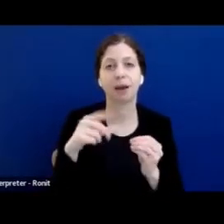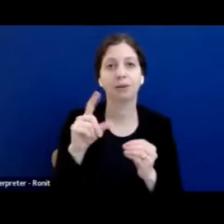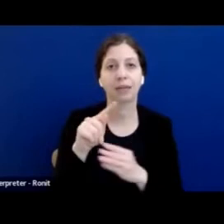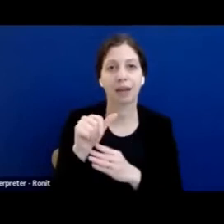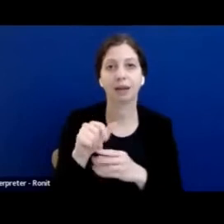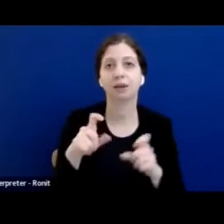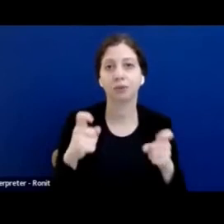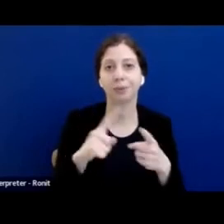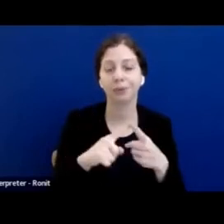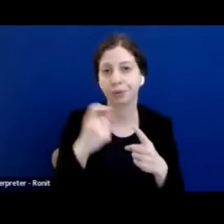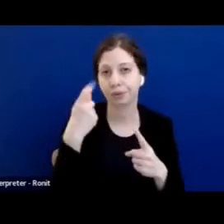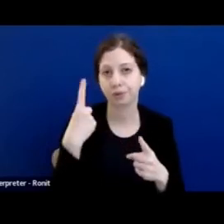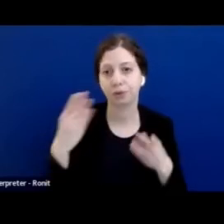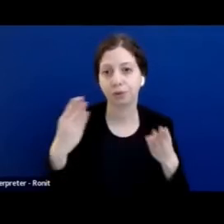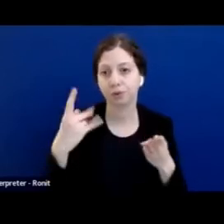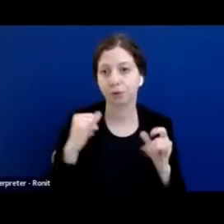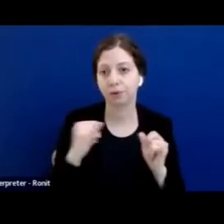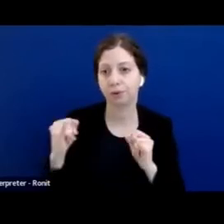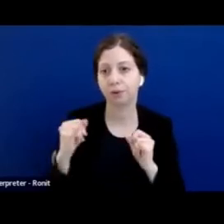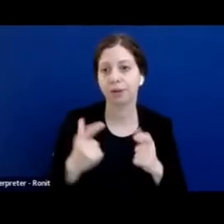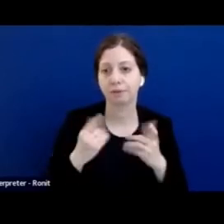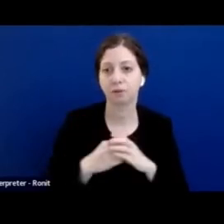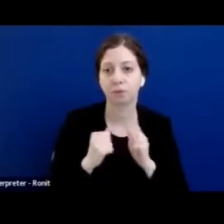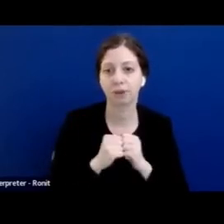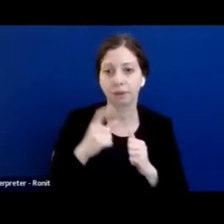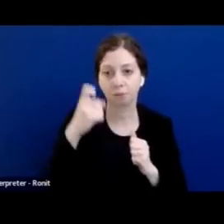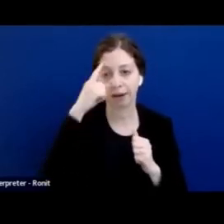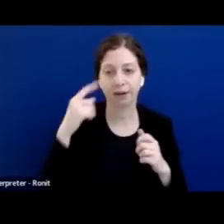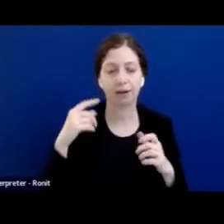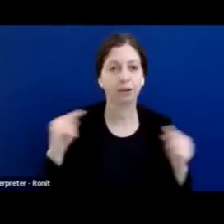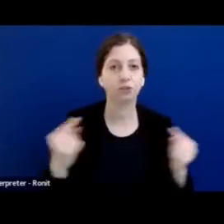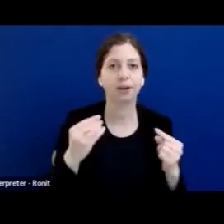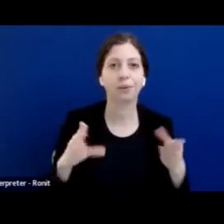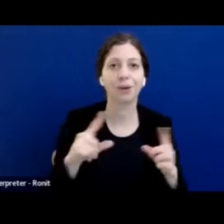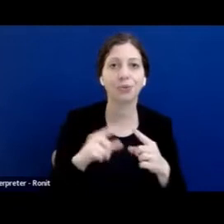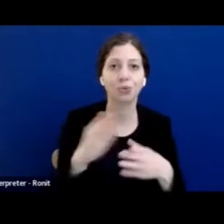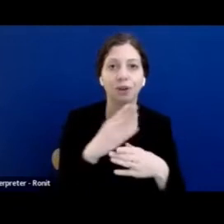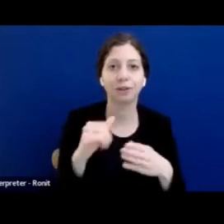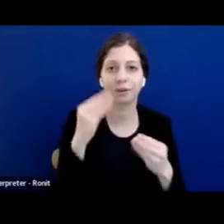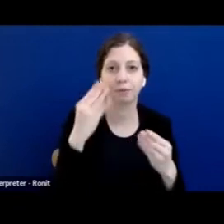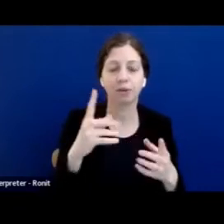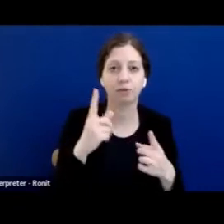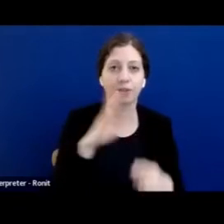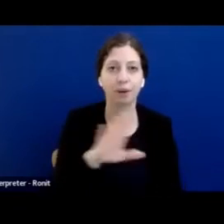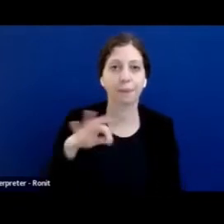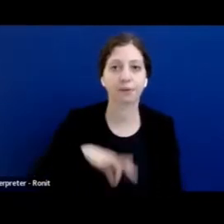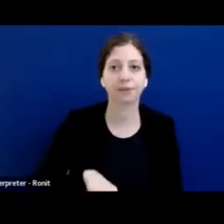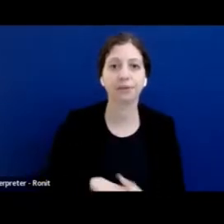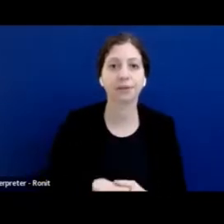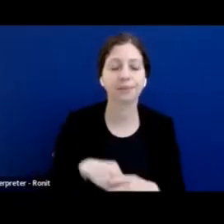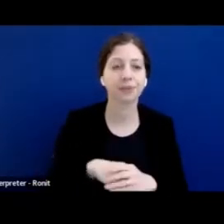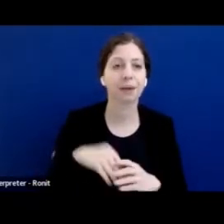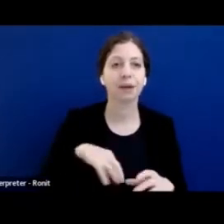contributes to understanding of services for individuals living with a brain injury and ways to share that information for their benefit. In April of